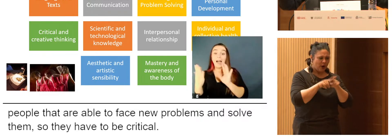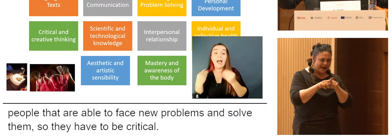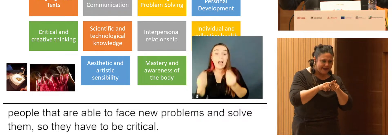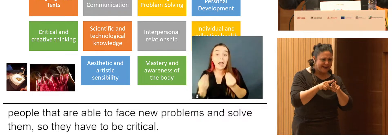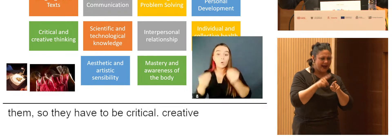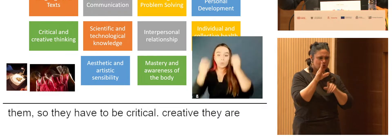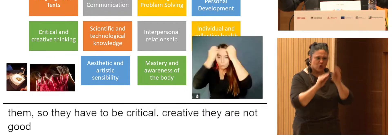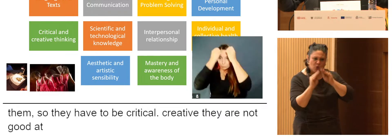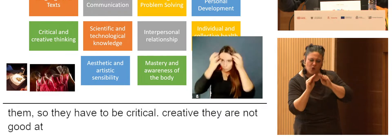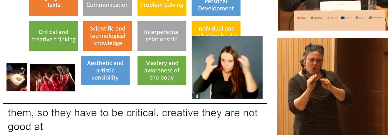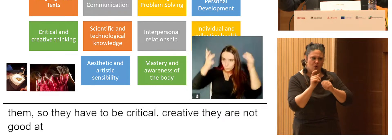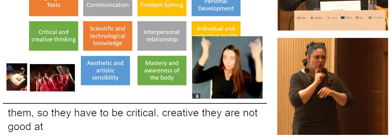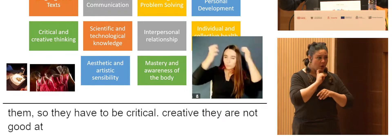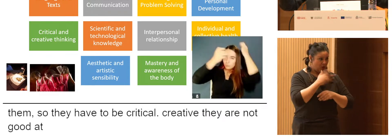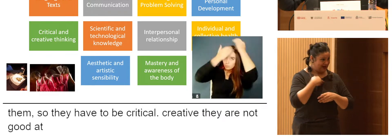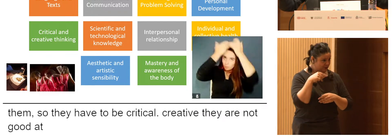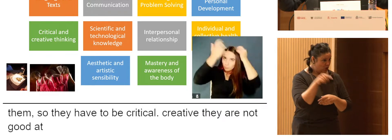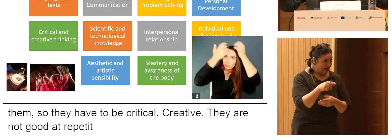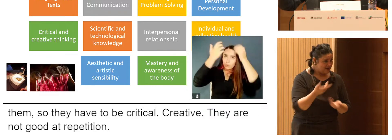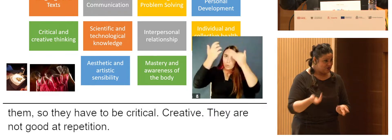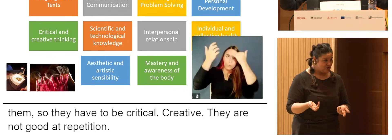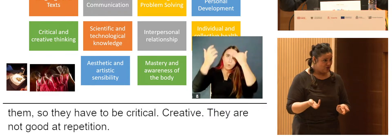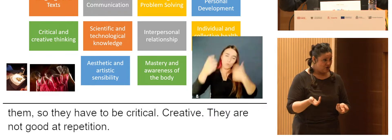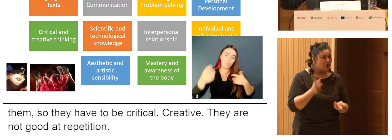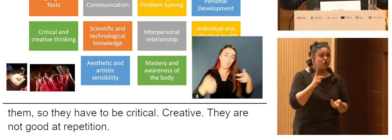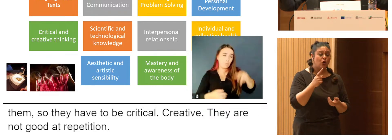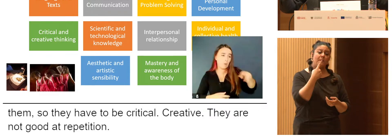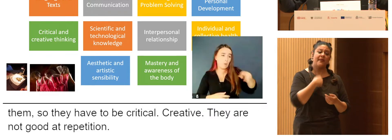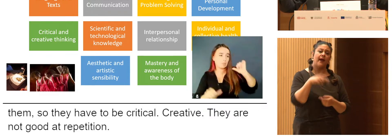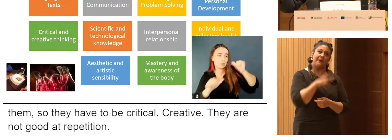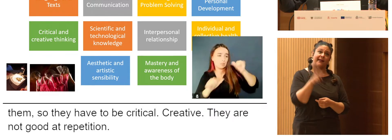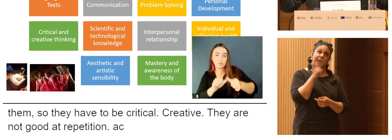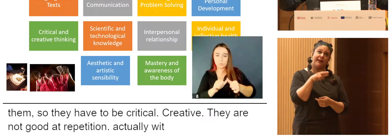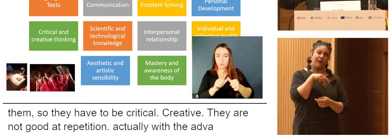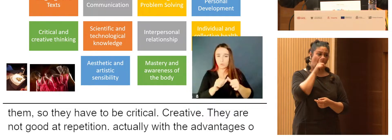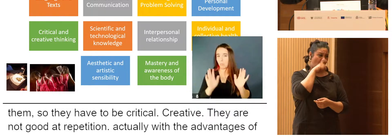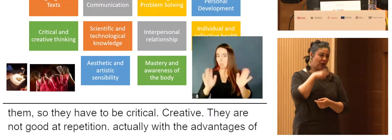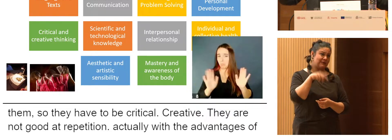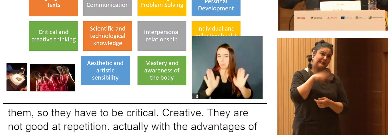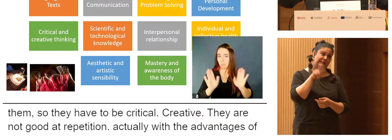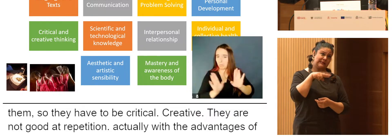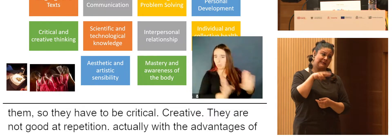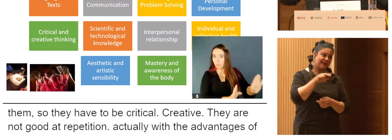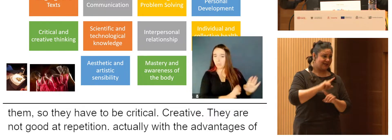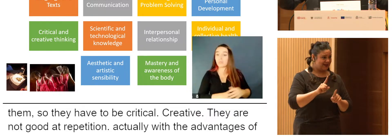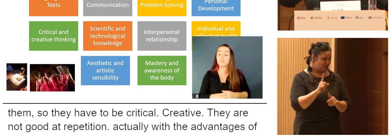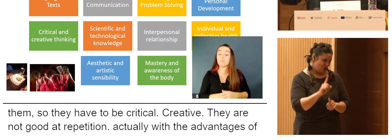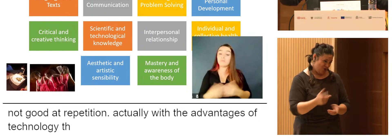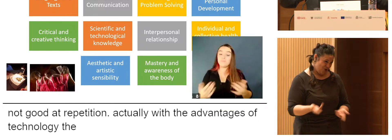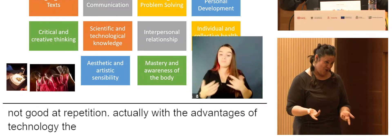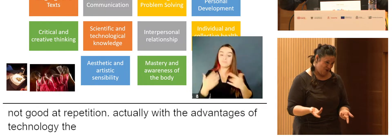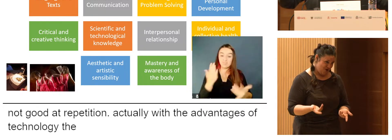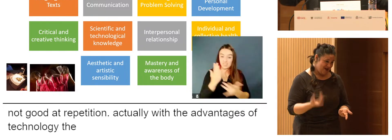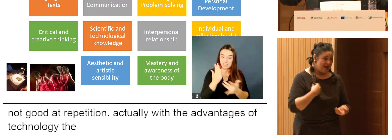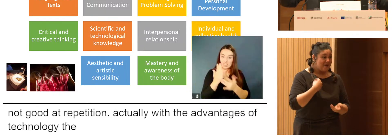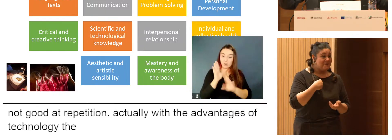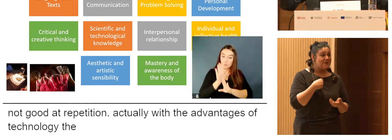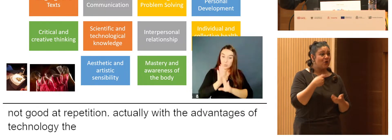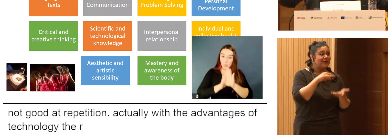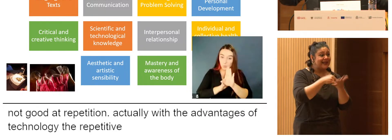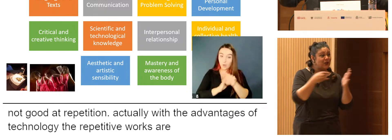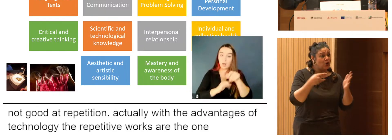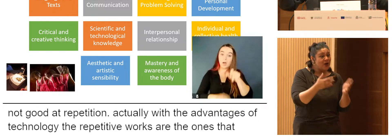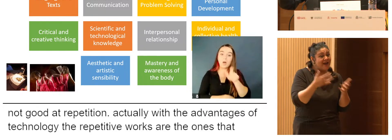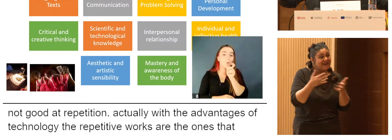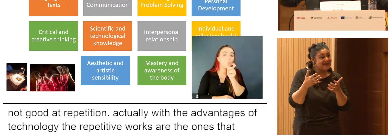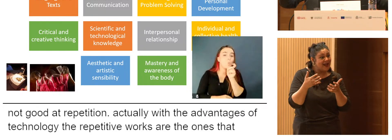at repetition. Actually, with the advances of technology, the repetitive works are the ones in